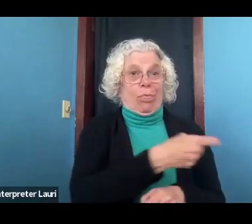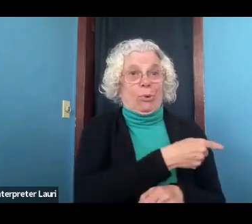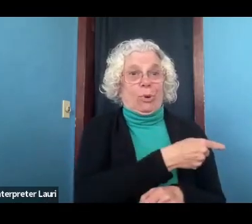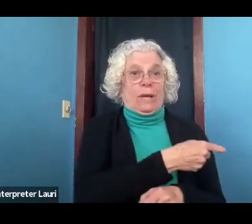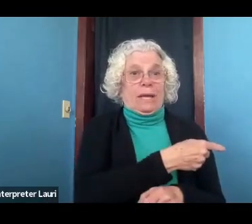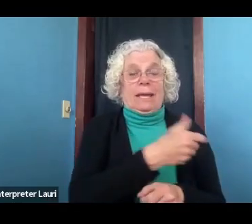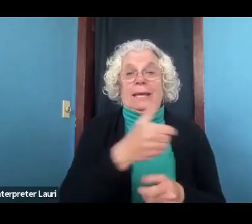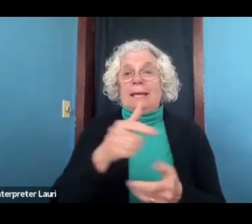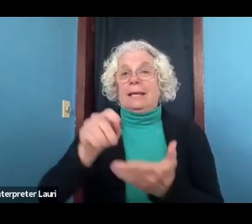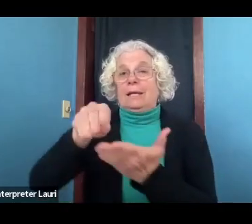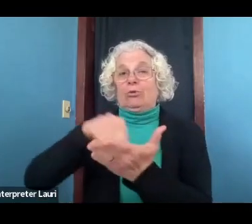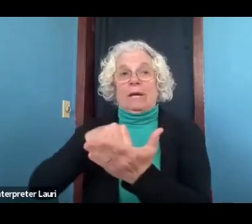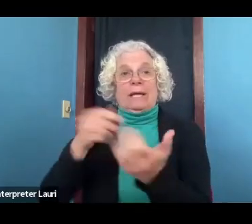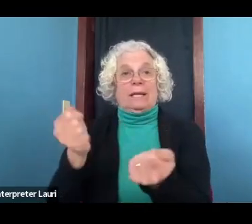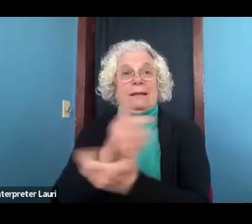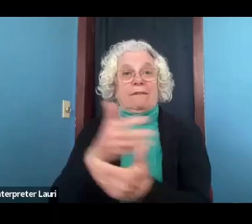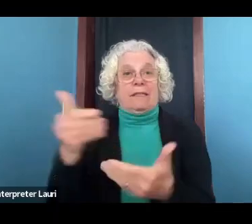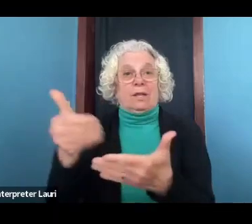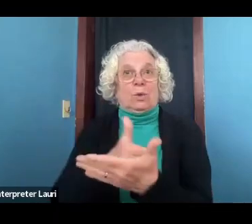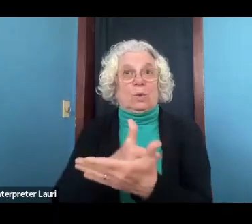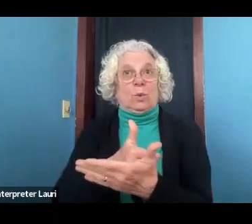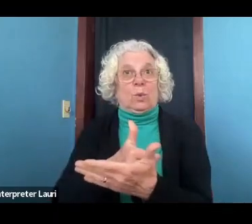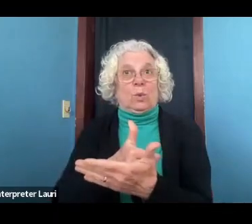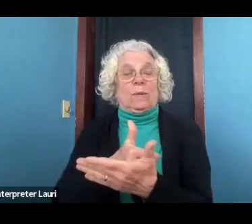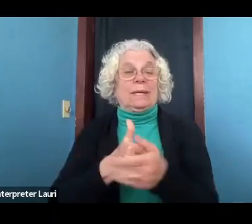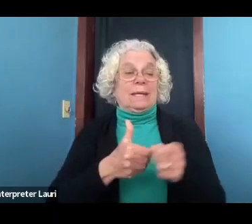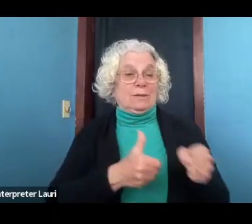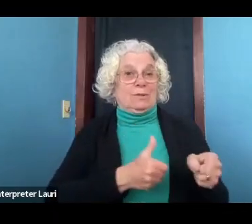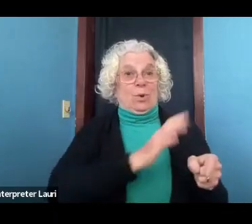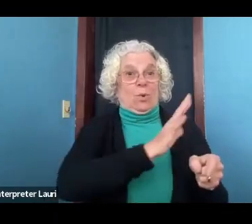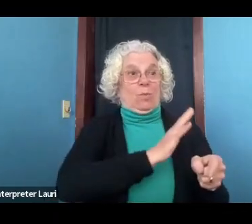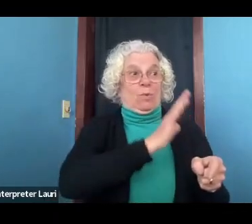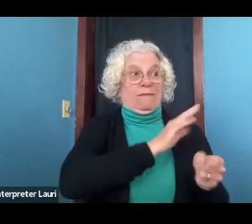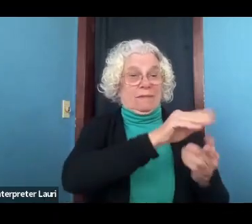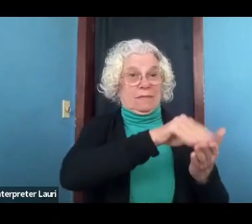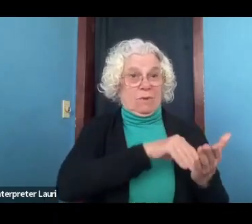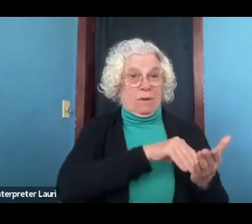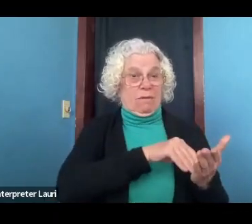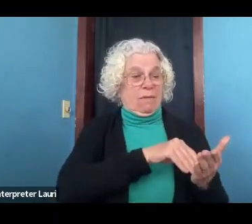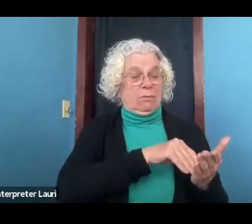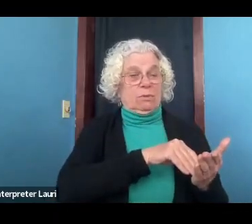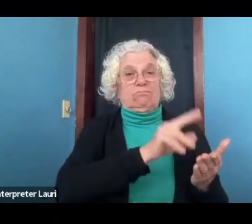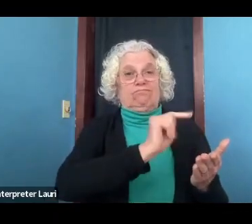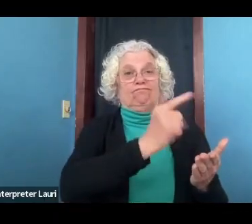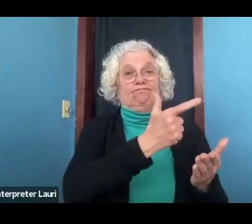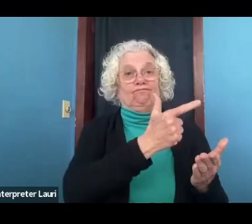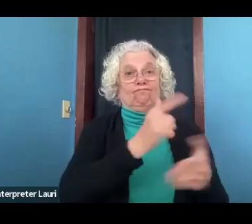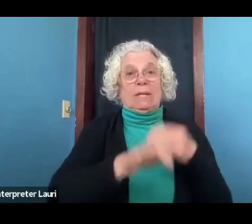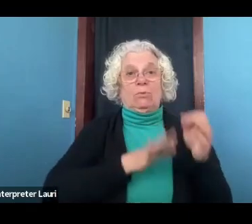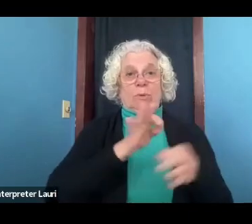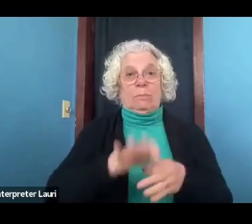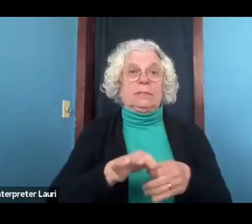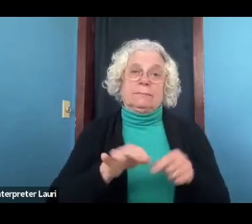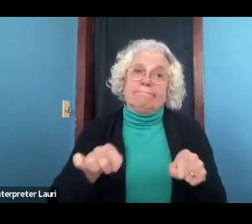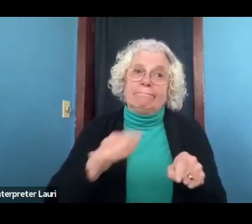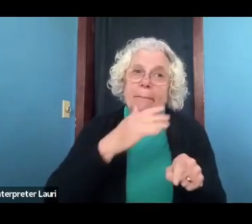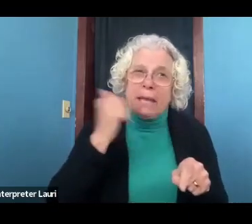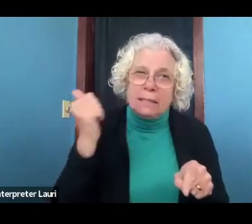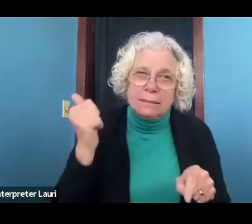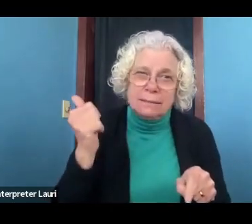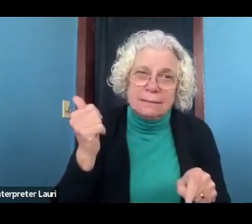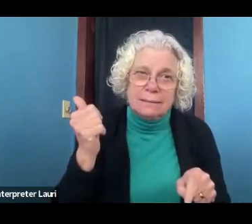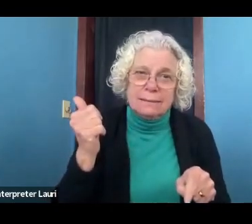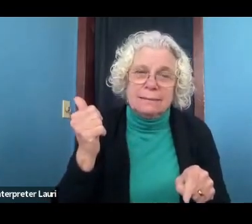new healthcare directive that will automatically revoke all prior healthcare directives, which is probably the best way to